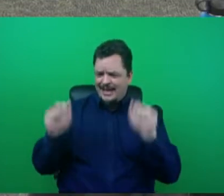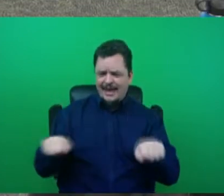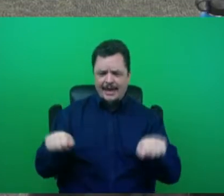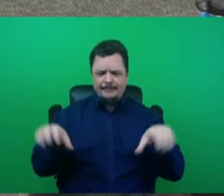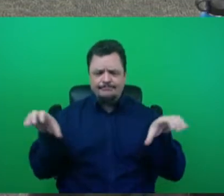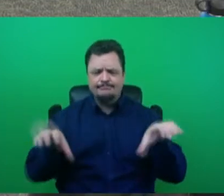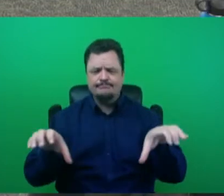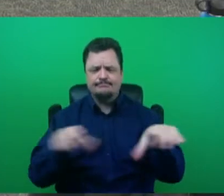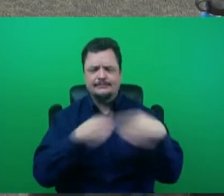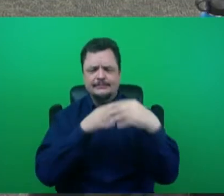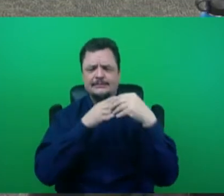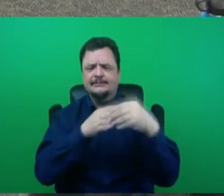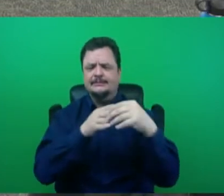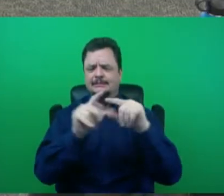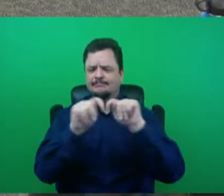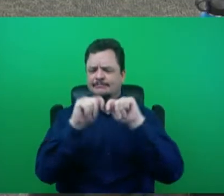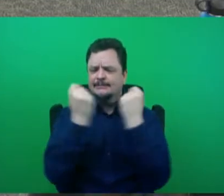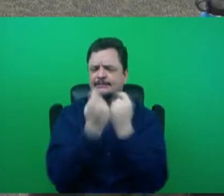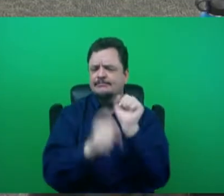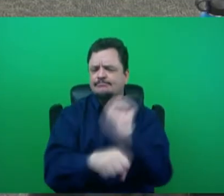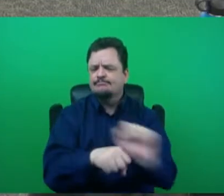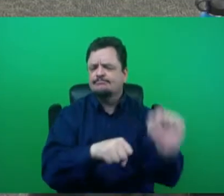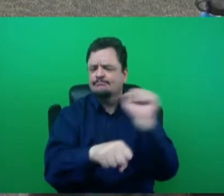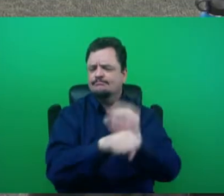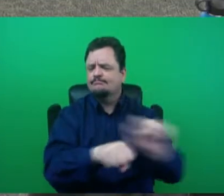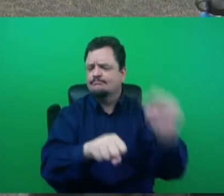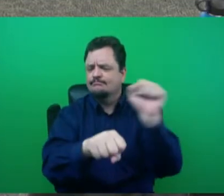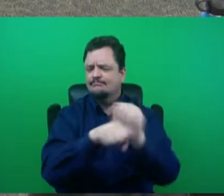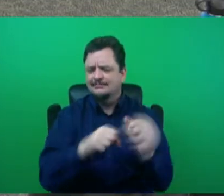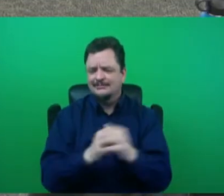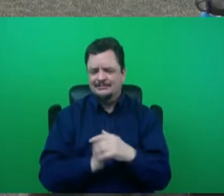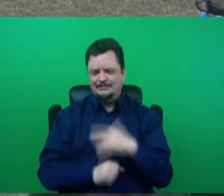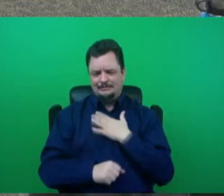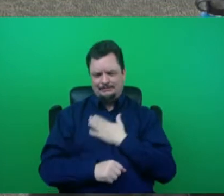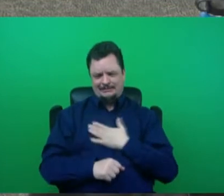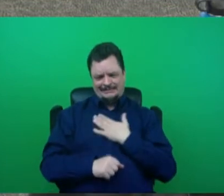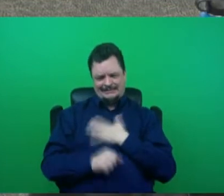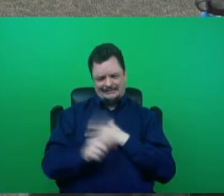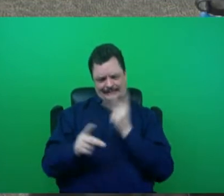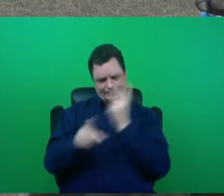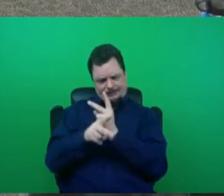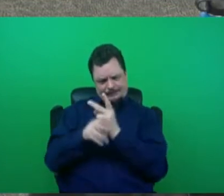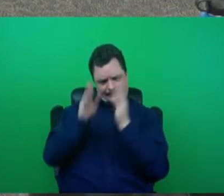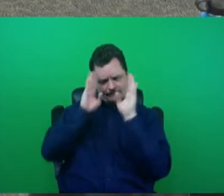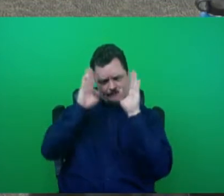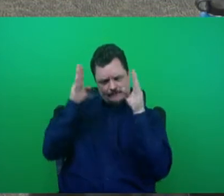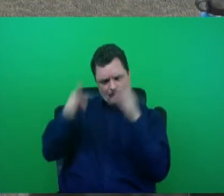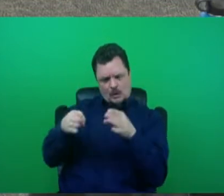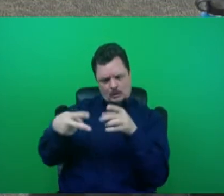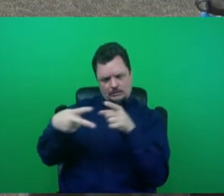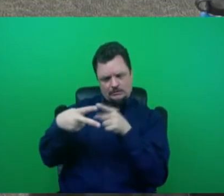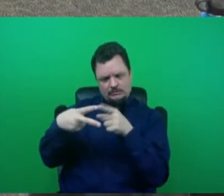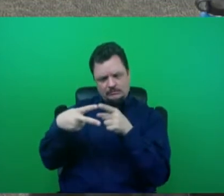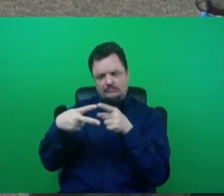just say, please keep your focus on that. Hopefully you will not have to hire any other public health directors,